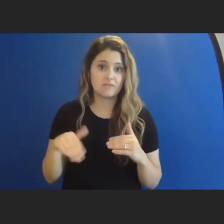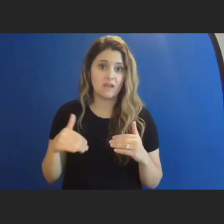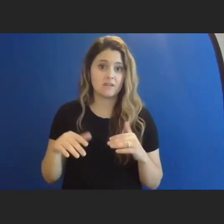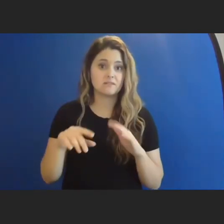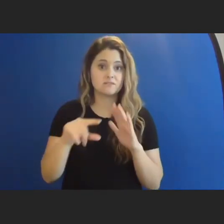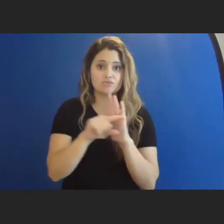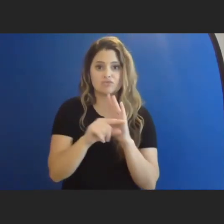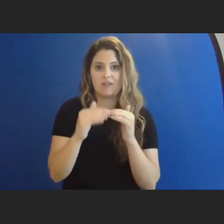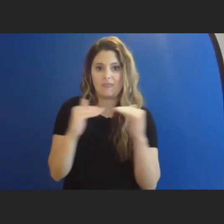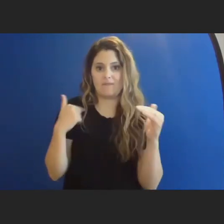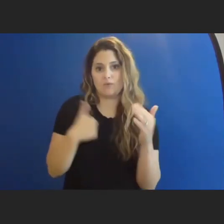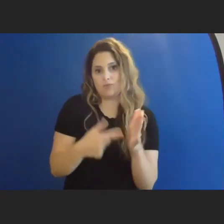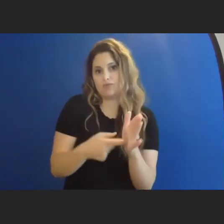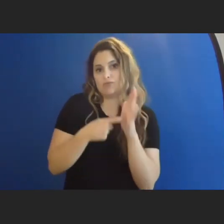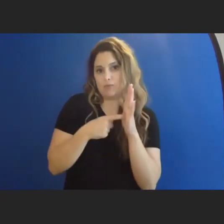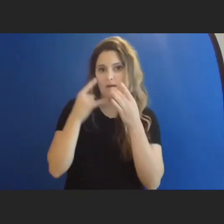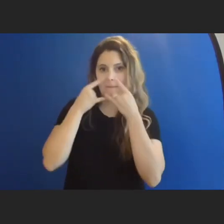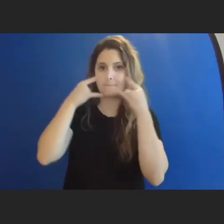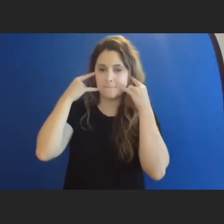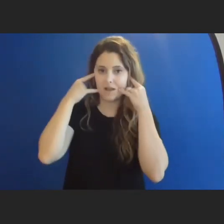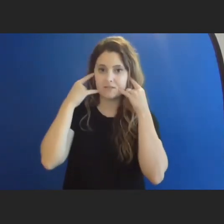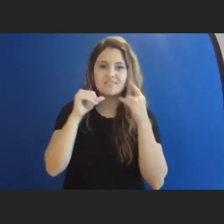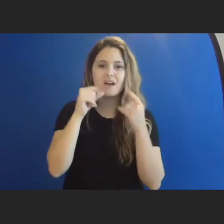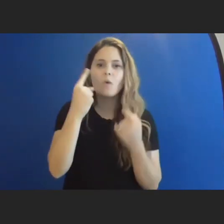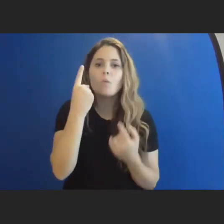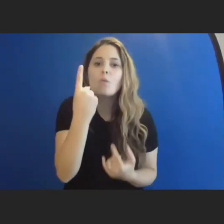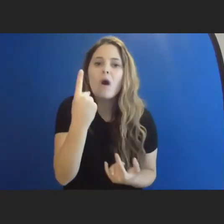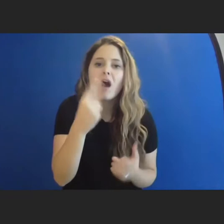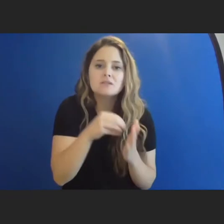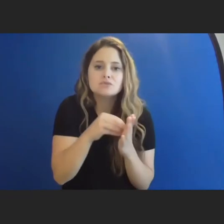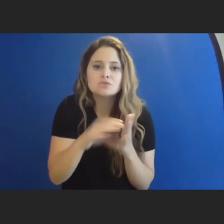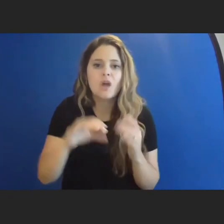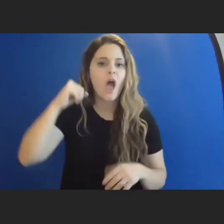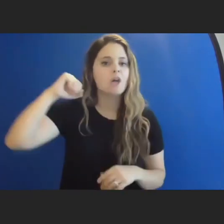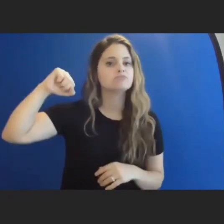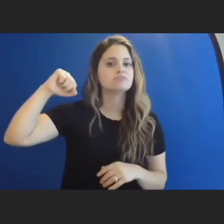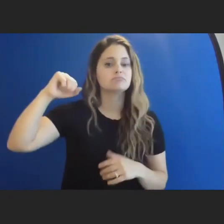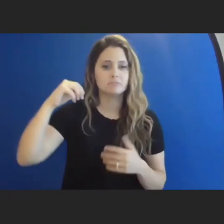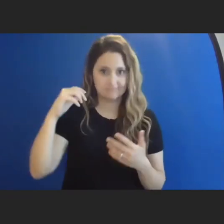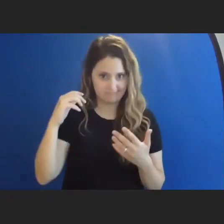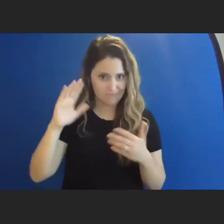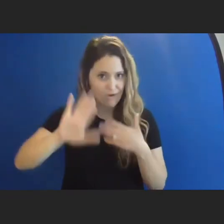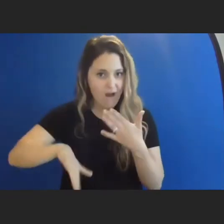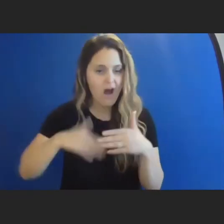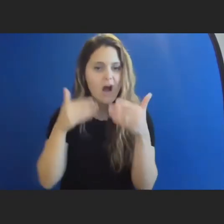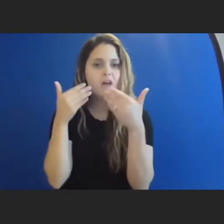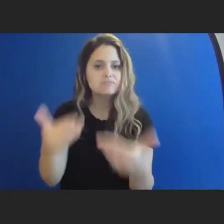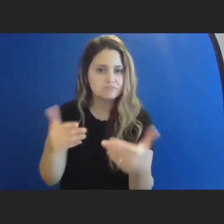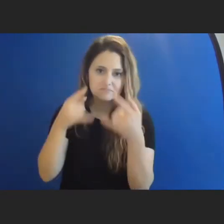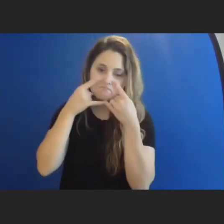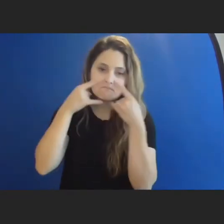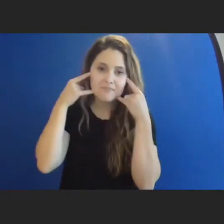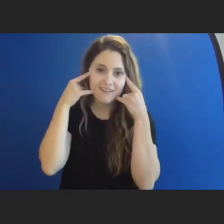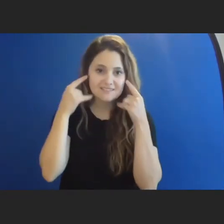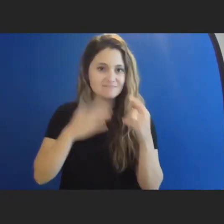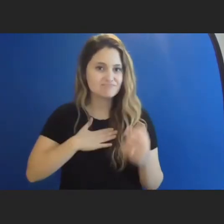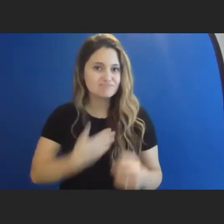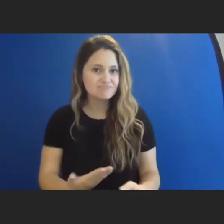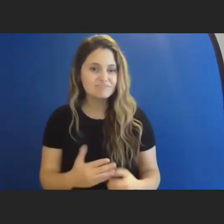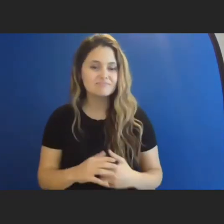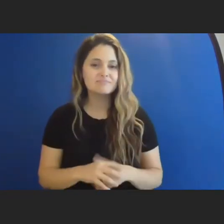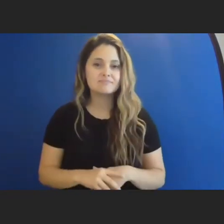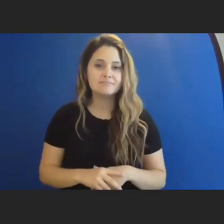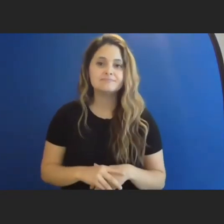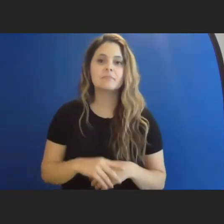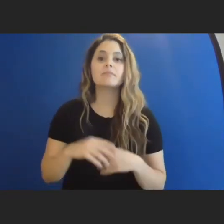in which we require you to wear a mask. Not one refused. Great compliance. And then